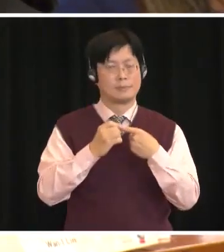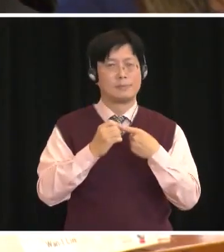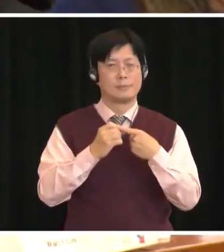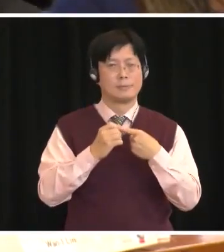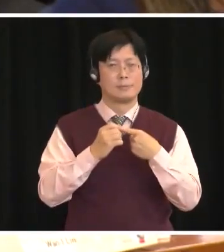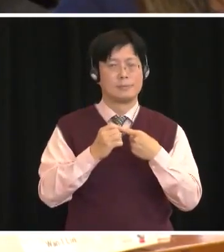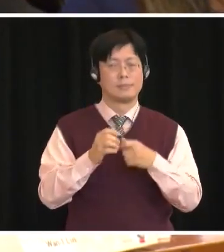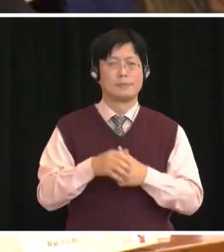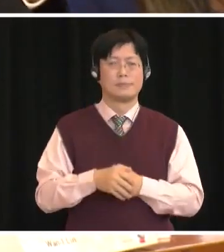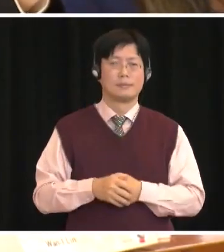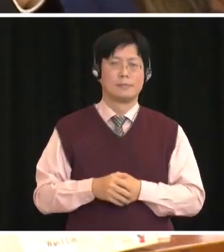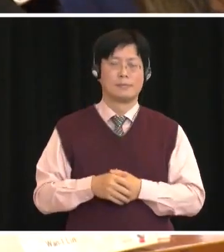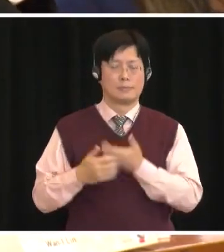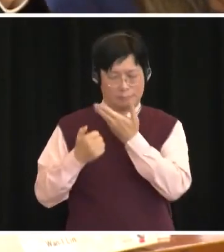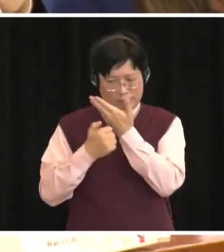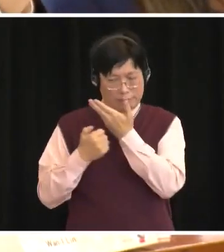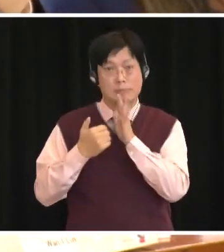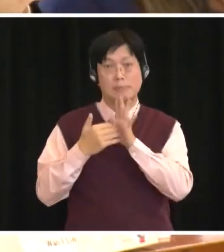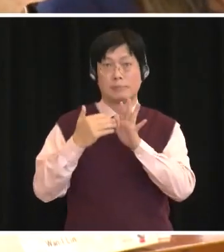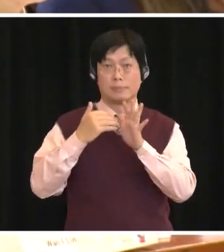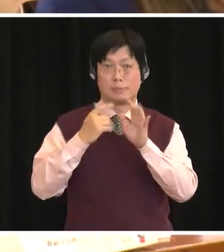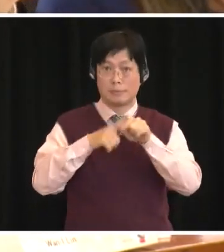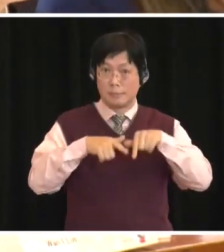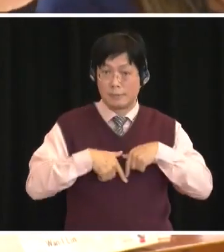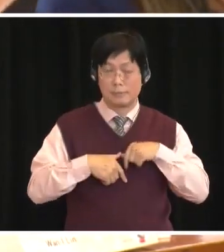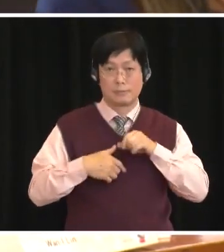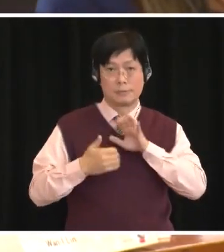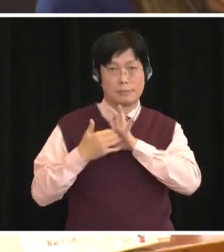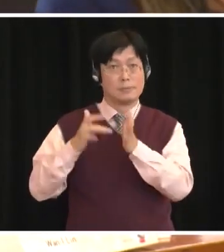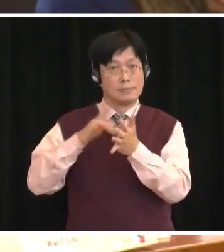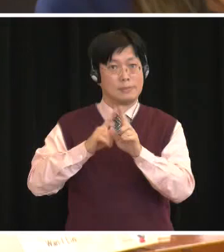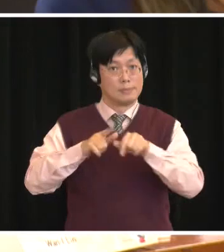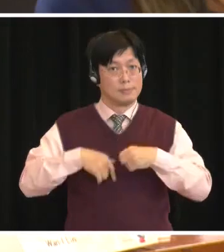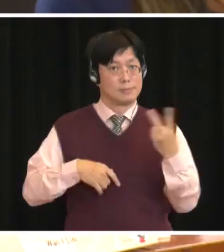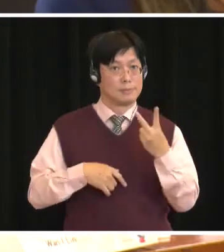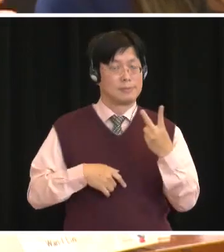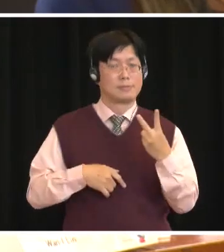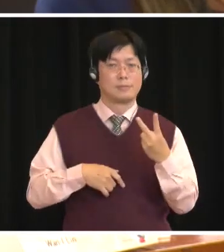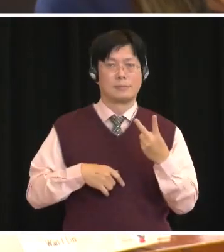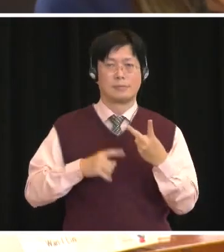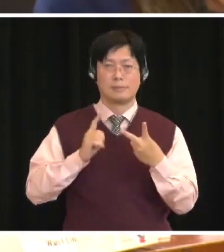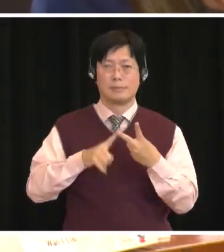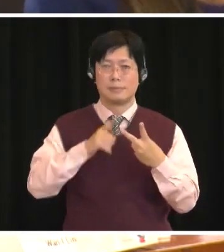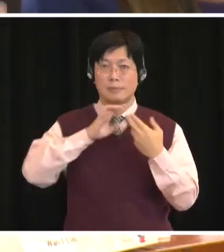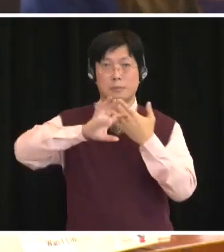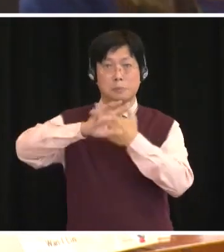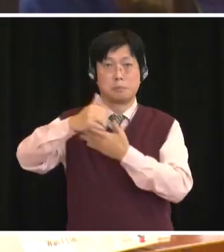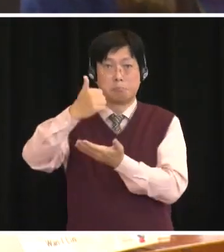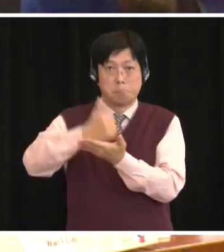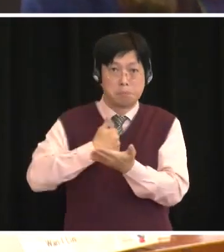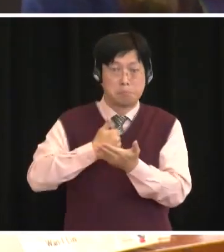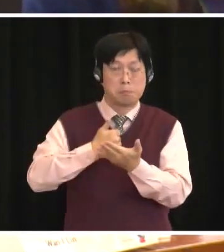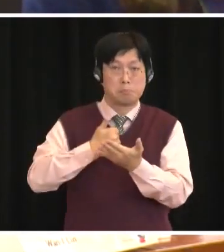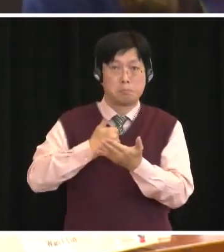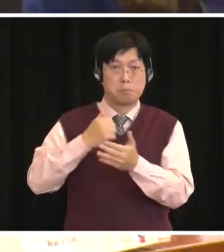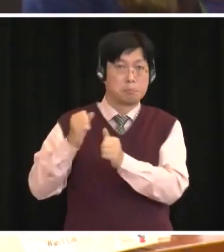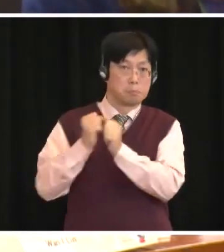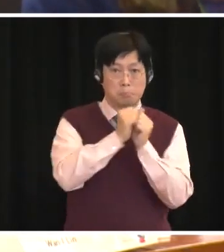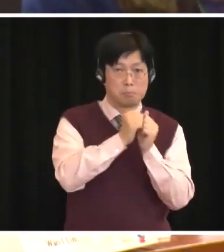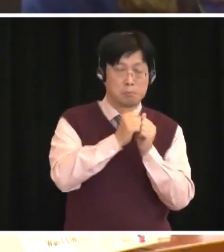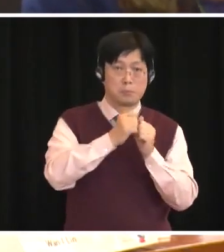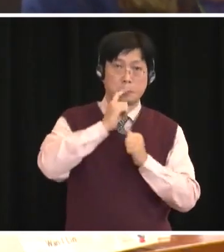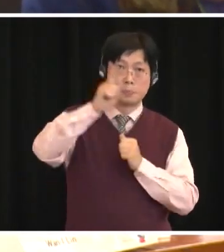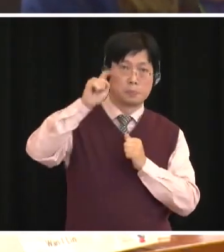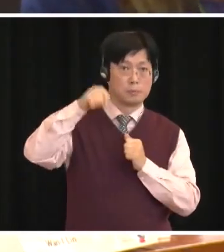Oh, I think we missed two questions on drug abuse and abuse prevention center